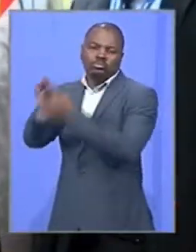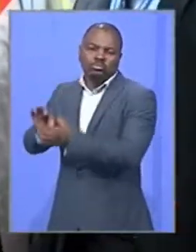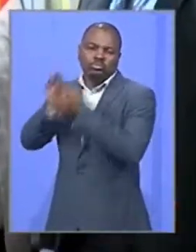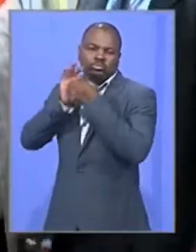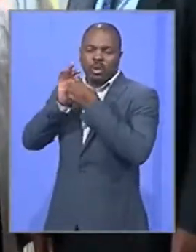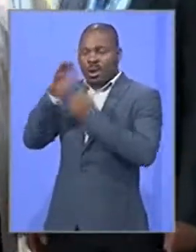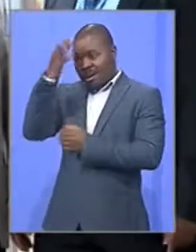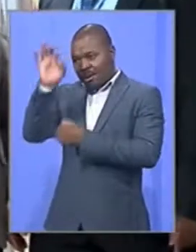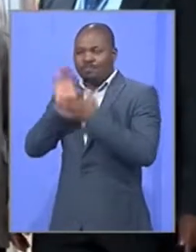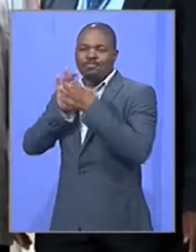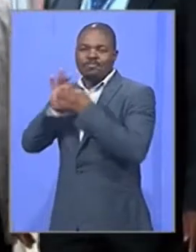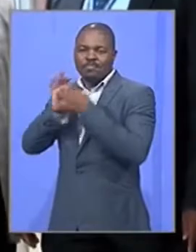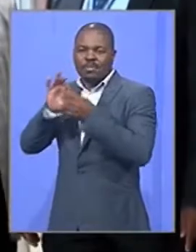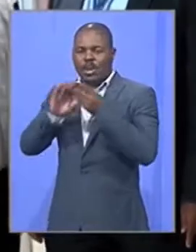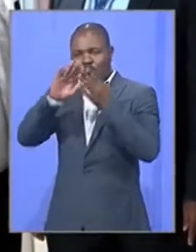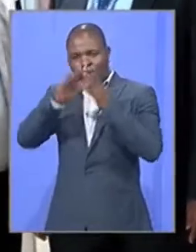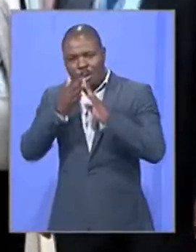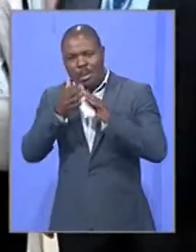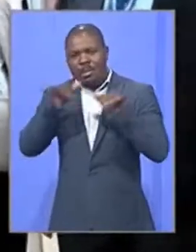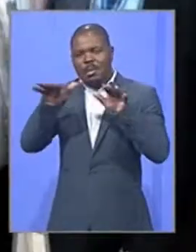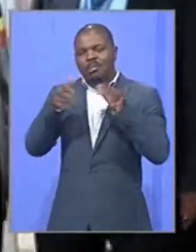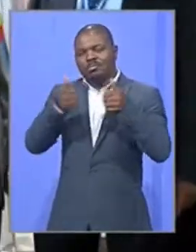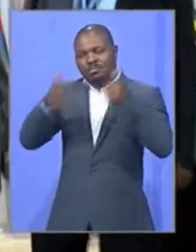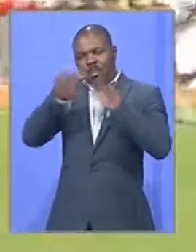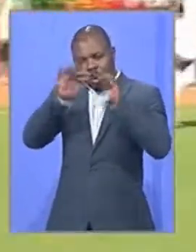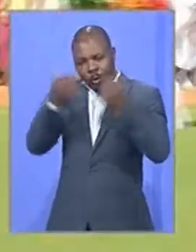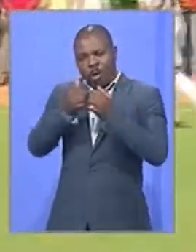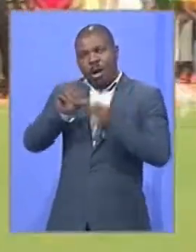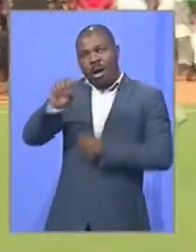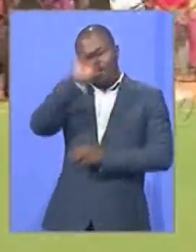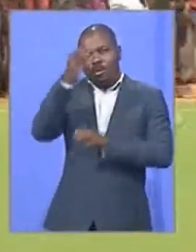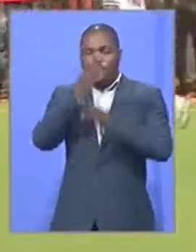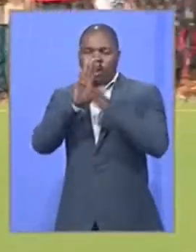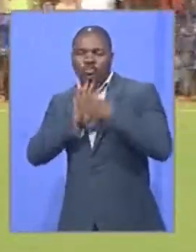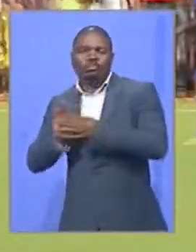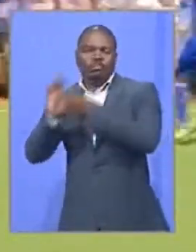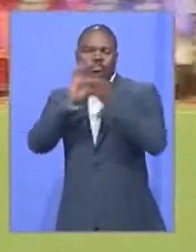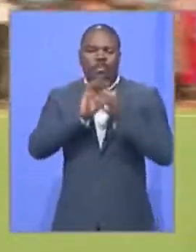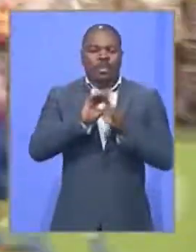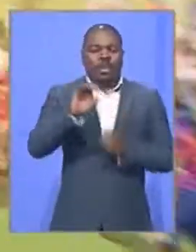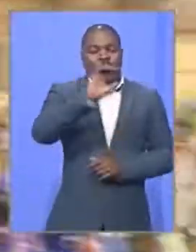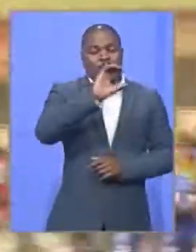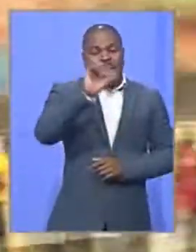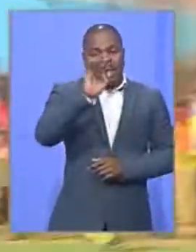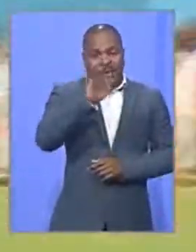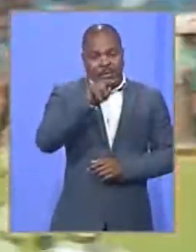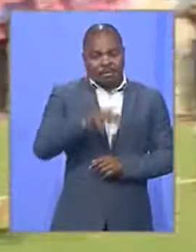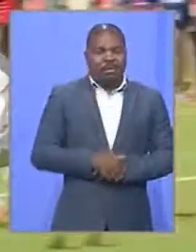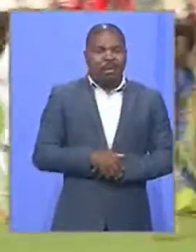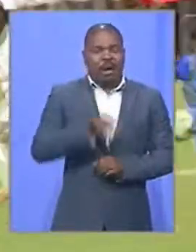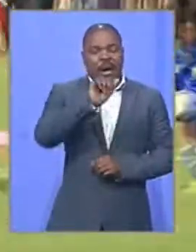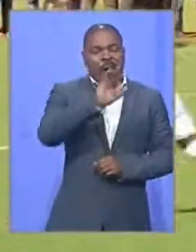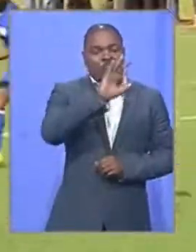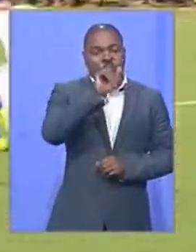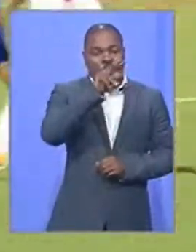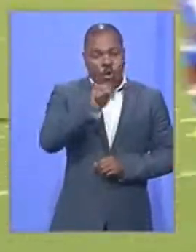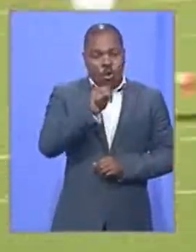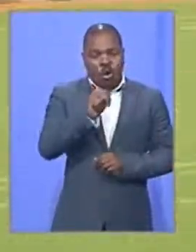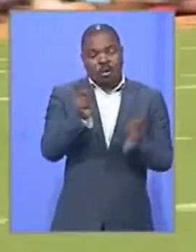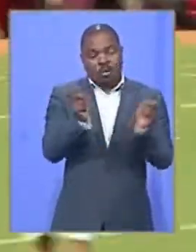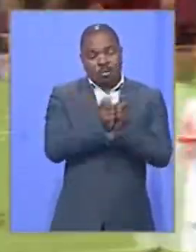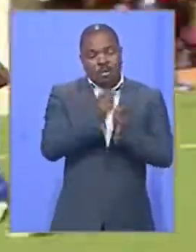mebuso, baahi le baetapele papading ya bolo dinaheng tsa Afrika. CAF e tjhesitse morao dipapadi tsa Africa Cup of Nations